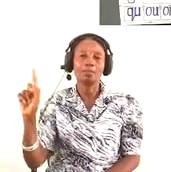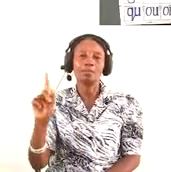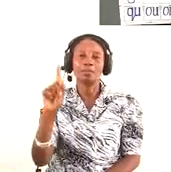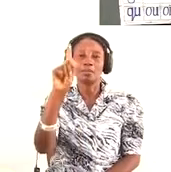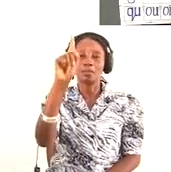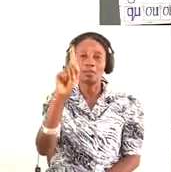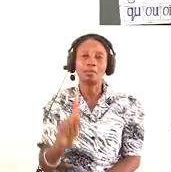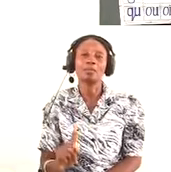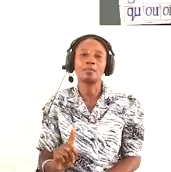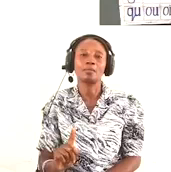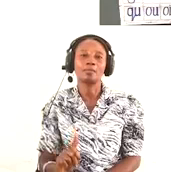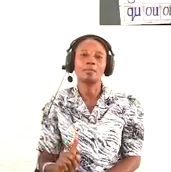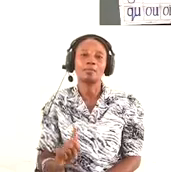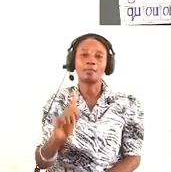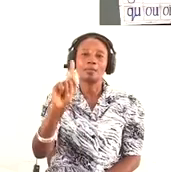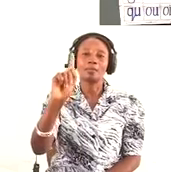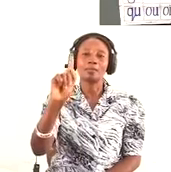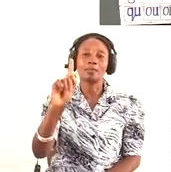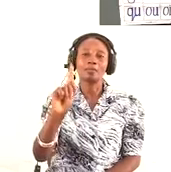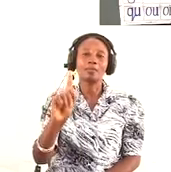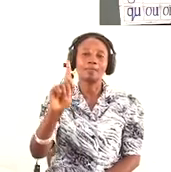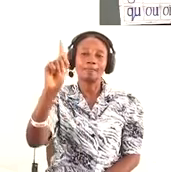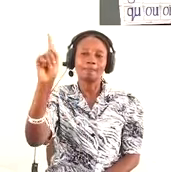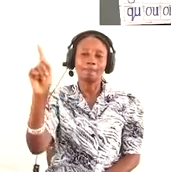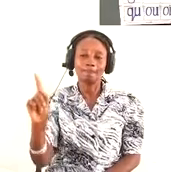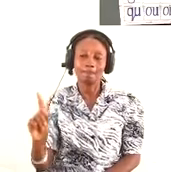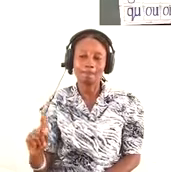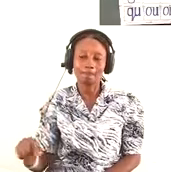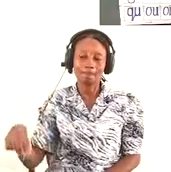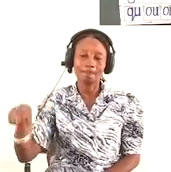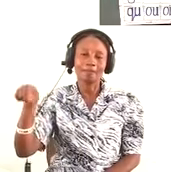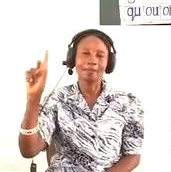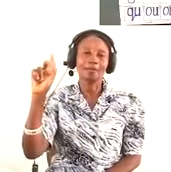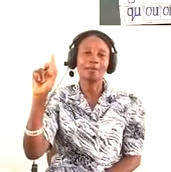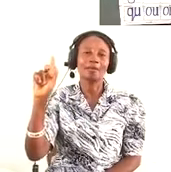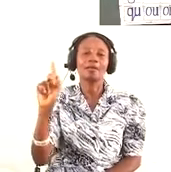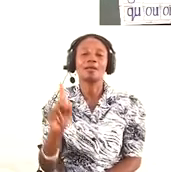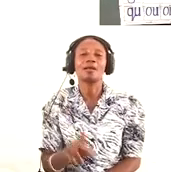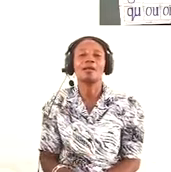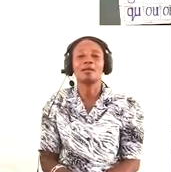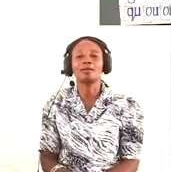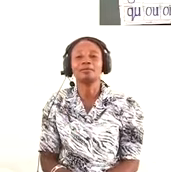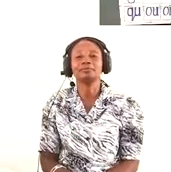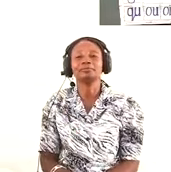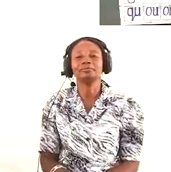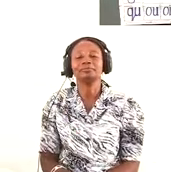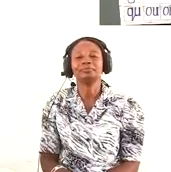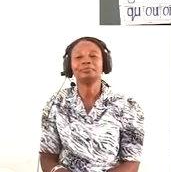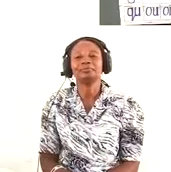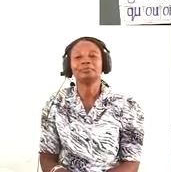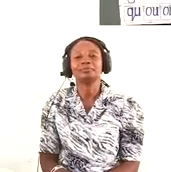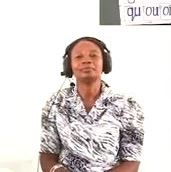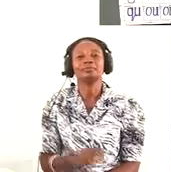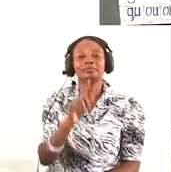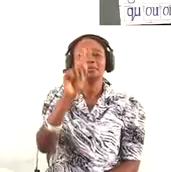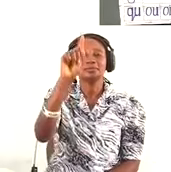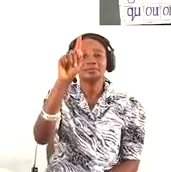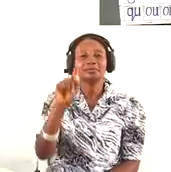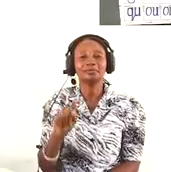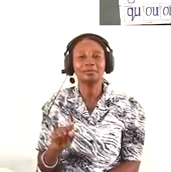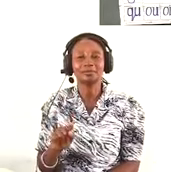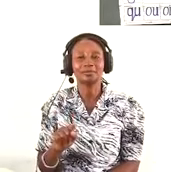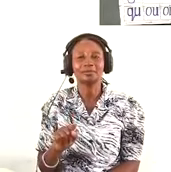go. Down, up, over, down, and a flick. There